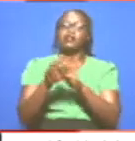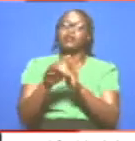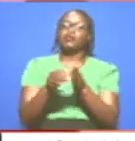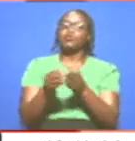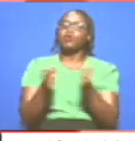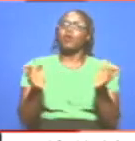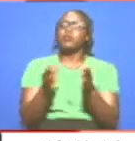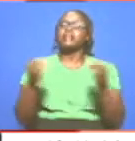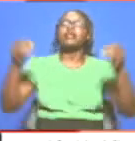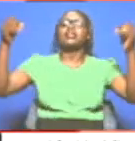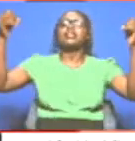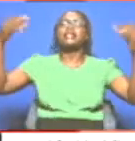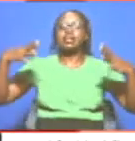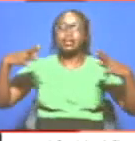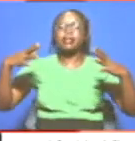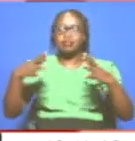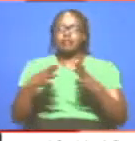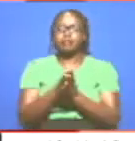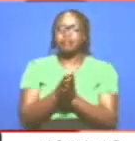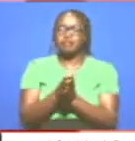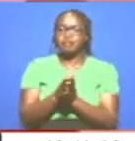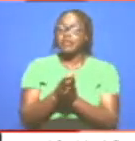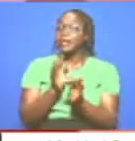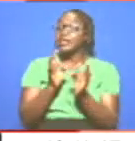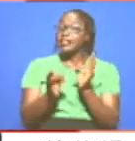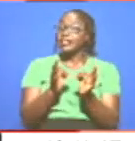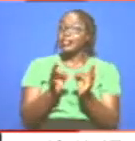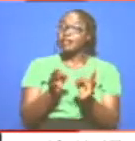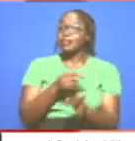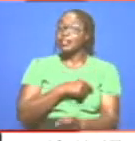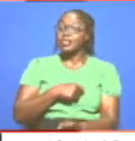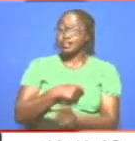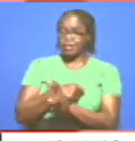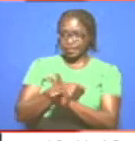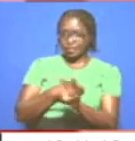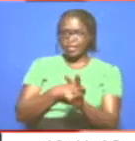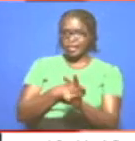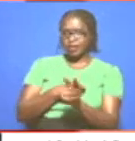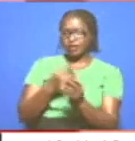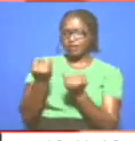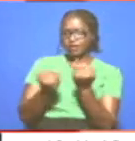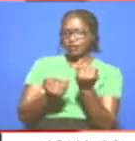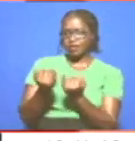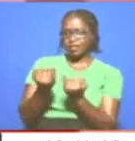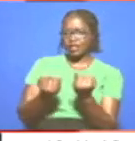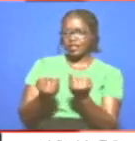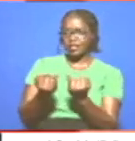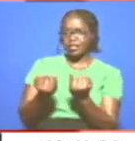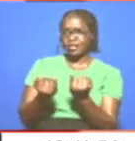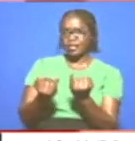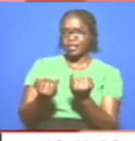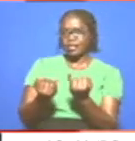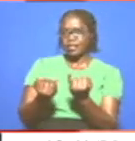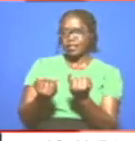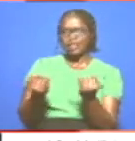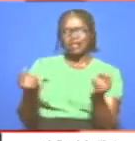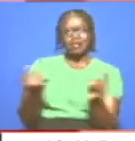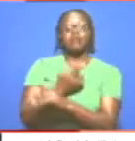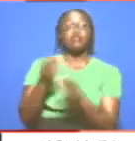very clearly, that if you look at the delegates who are there on Saturday, they will bring a big difference, because